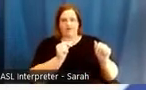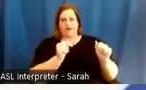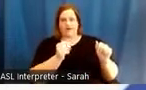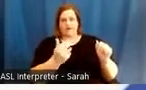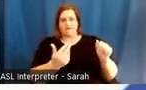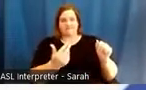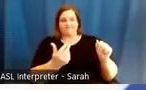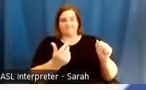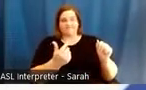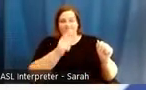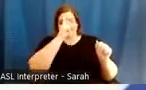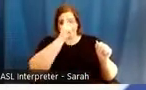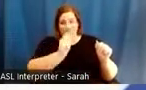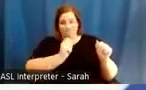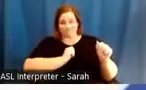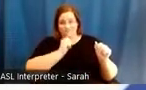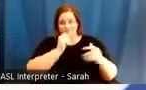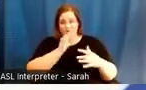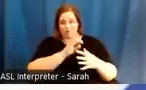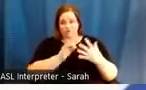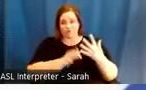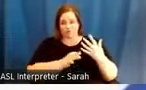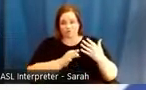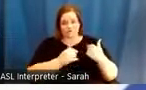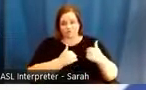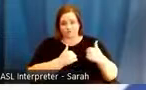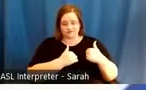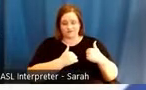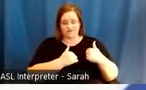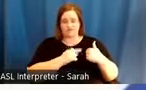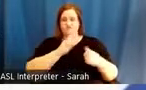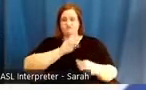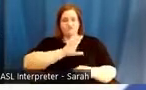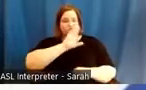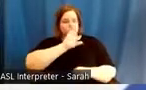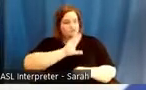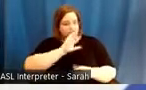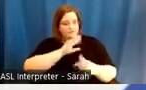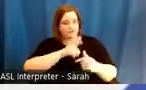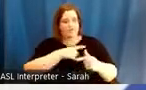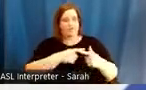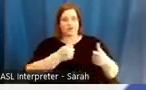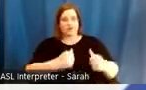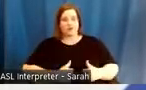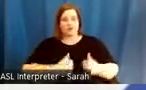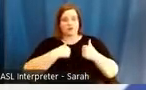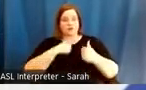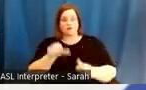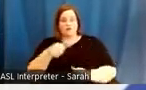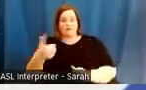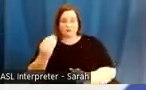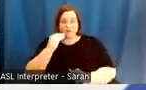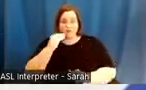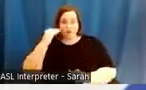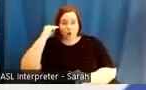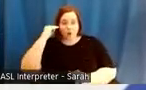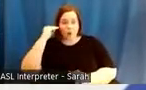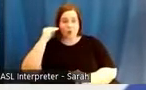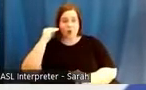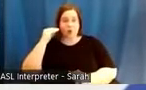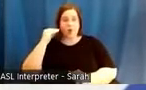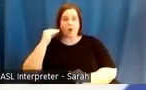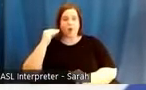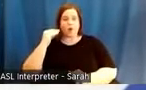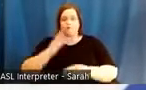get a choice in the matter. It was really frustrating, and then I tried to live in another home. I got too stressed out and